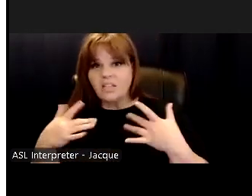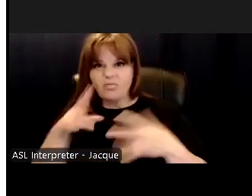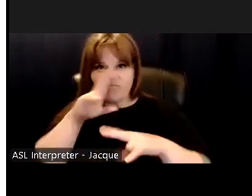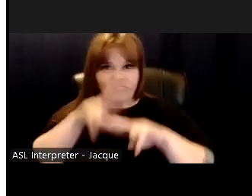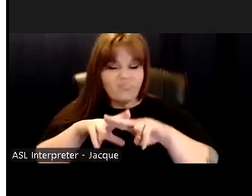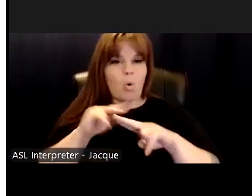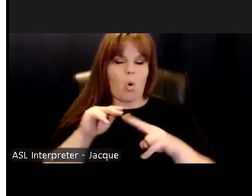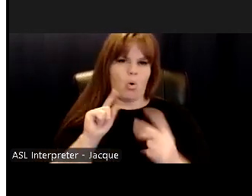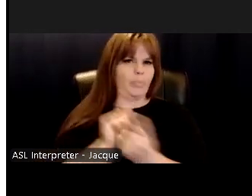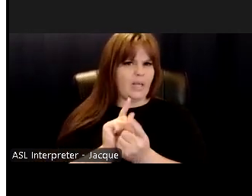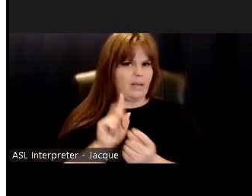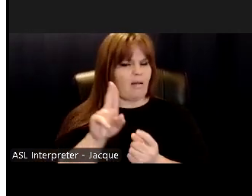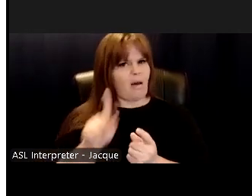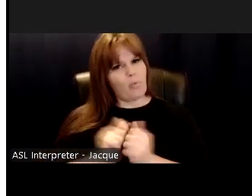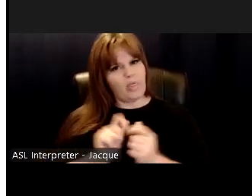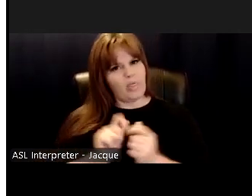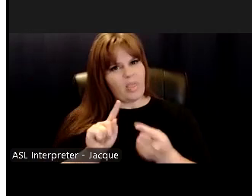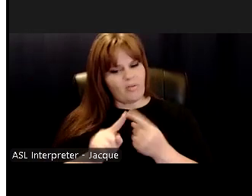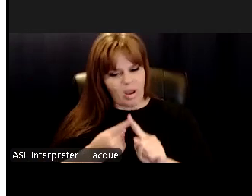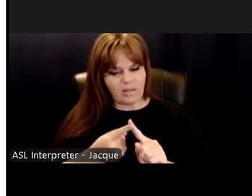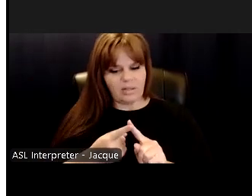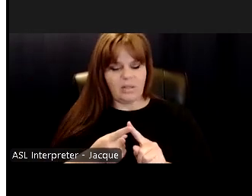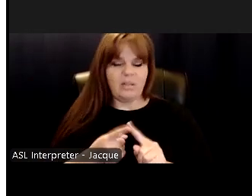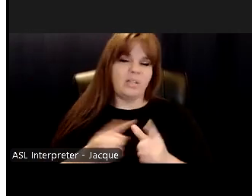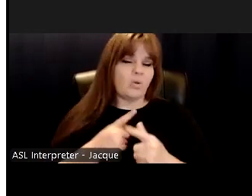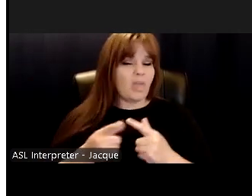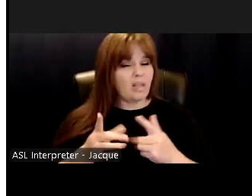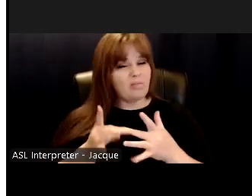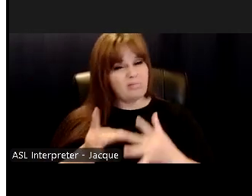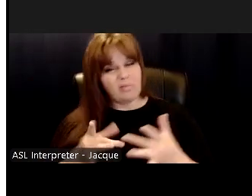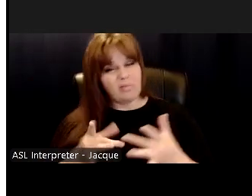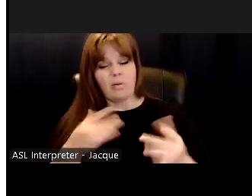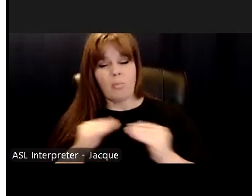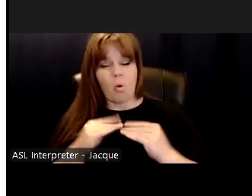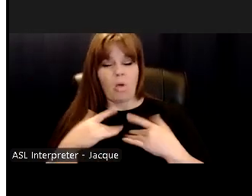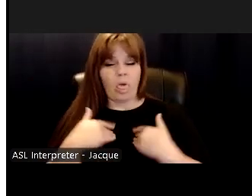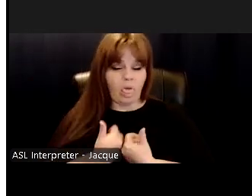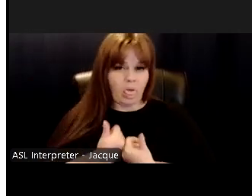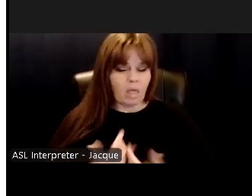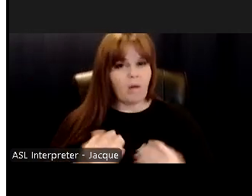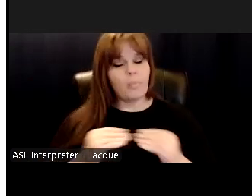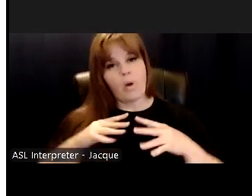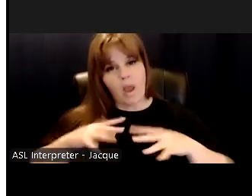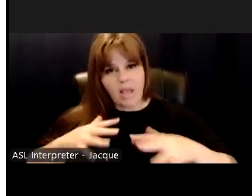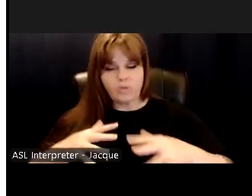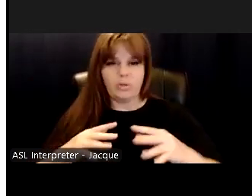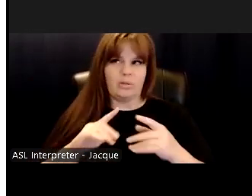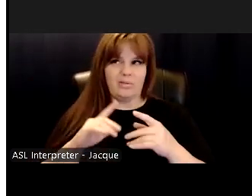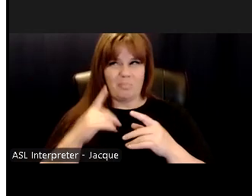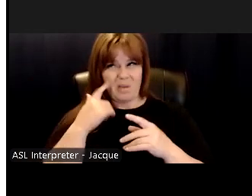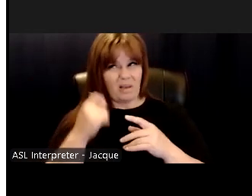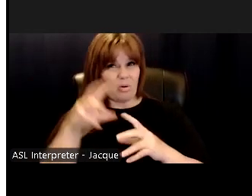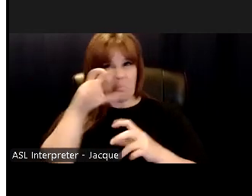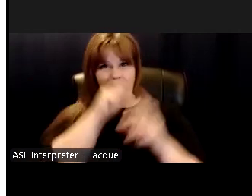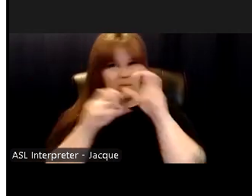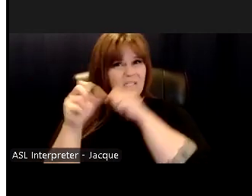would then lead to feeling more fatigued and possibly more anxious related to missing out on the things that are important to